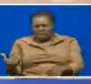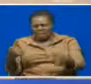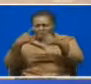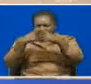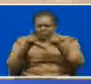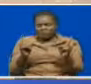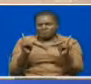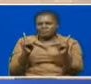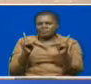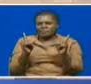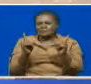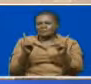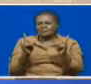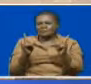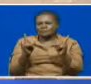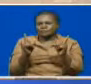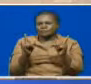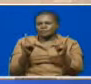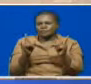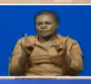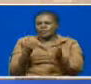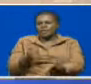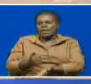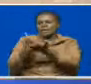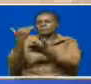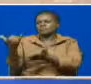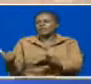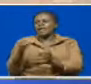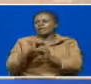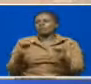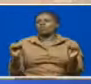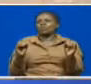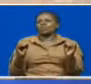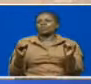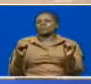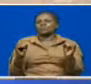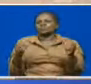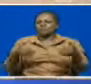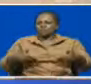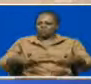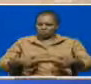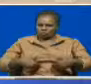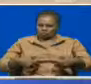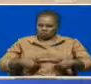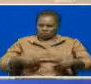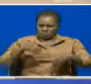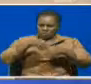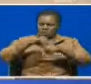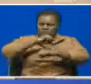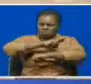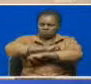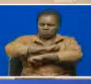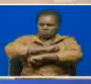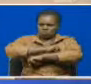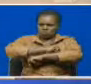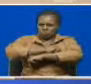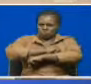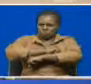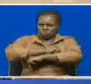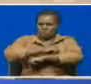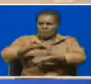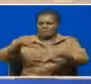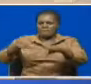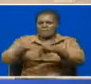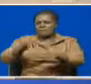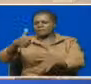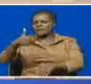yet they didn't correct this person. A teenager who is in school has other members